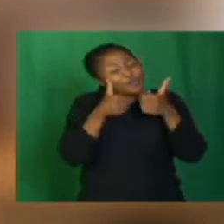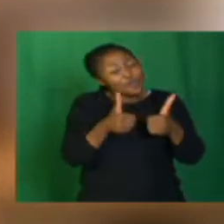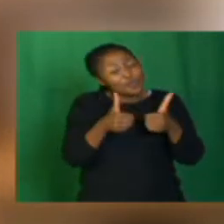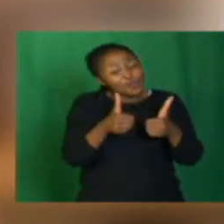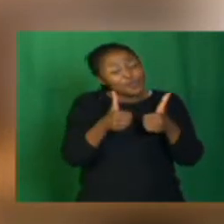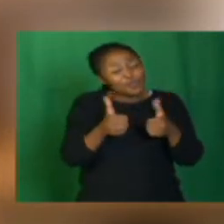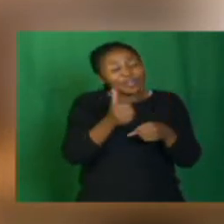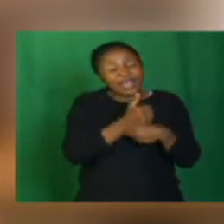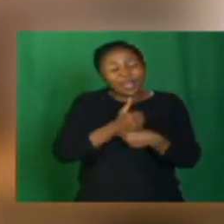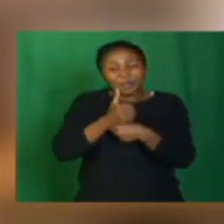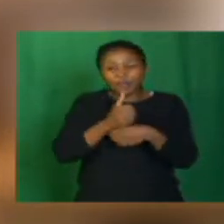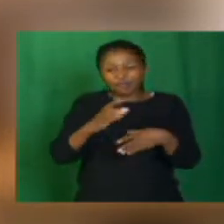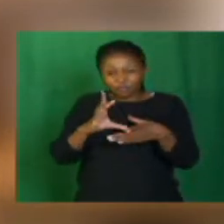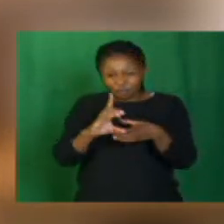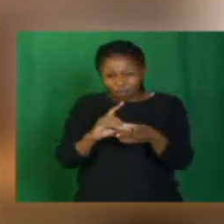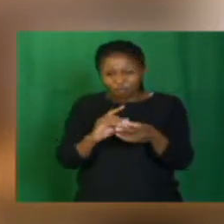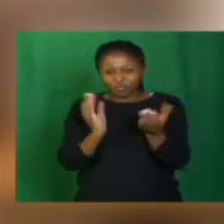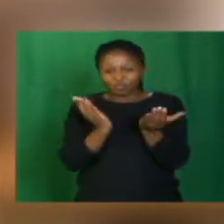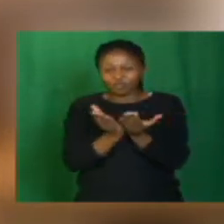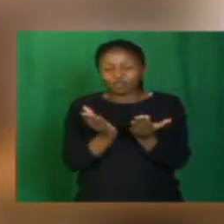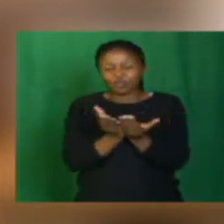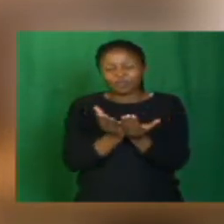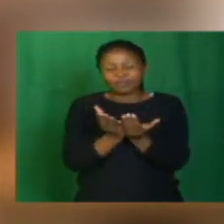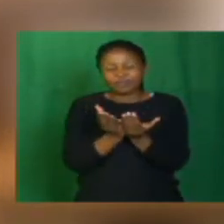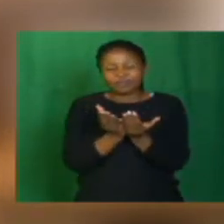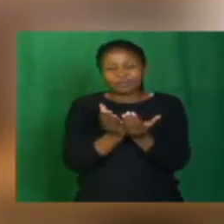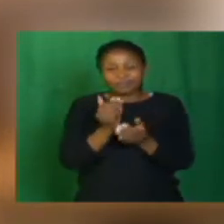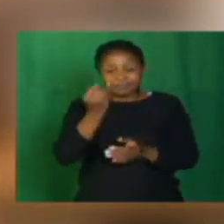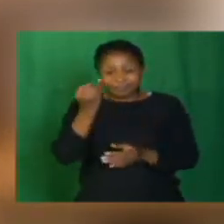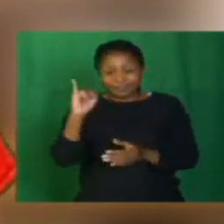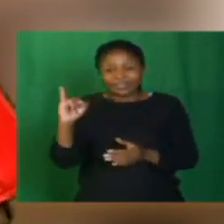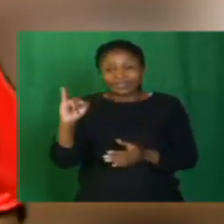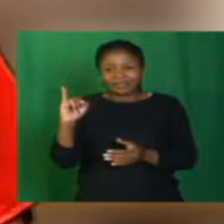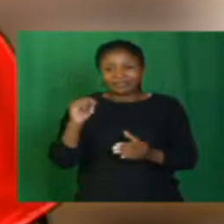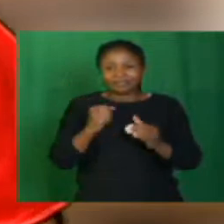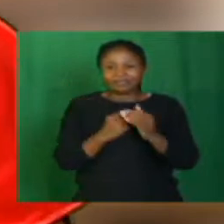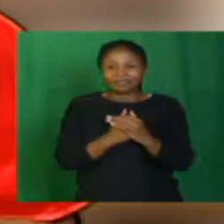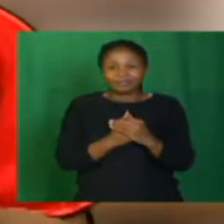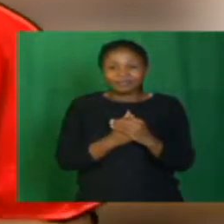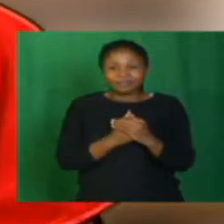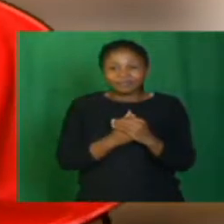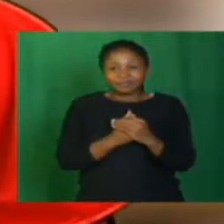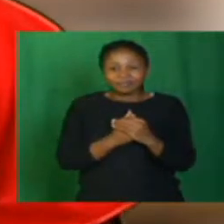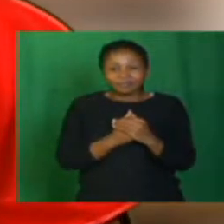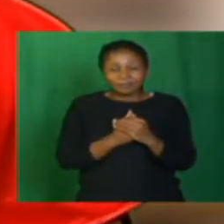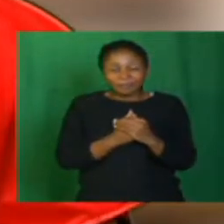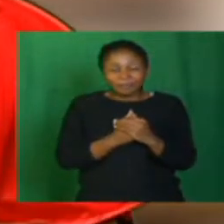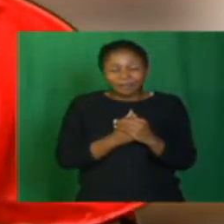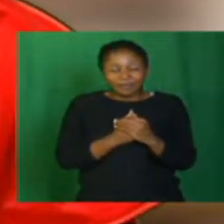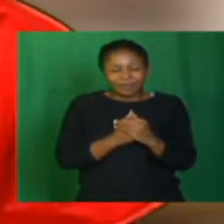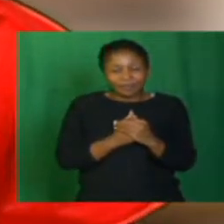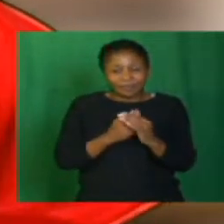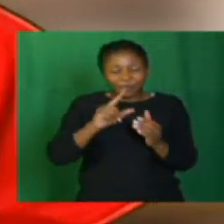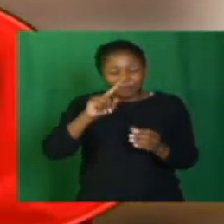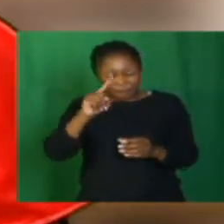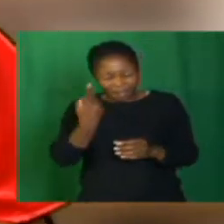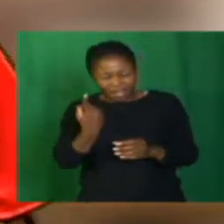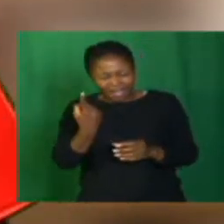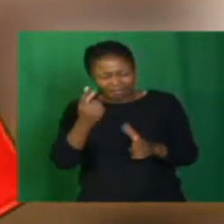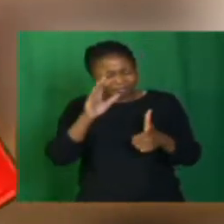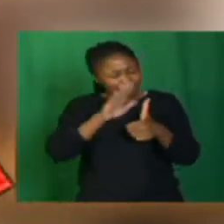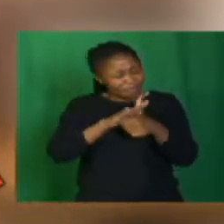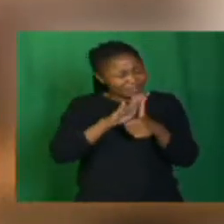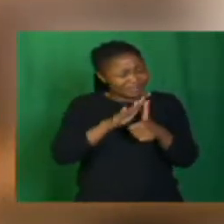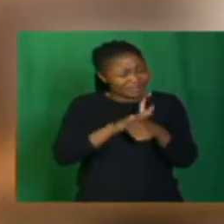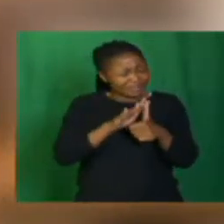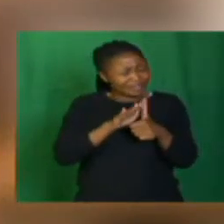about homeschooling. This is how it reads. One of the fundamental merits of homeschooling is